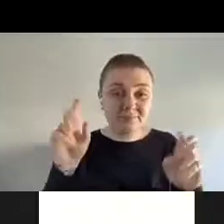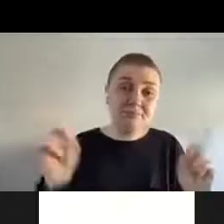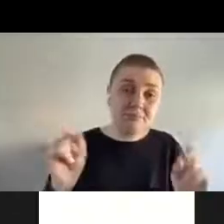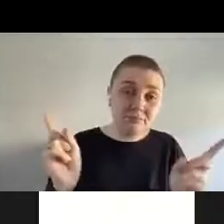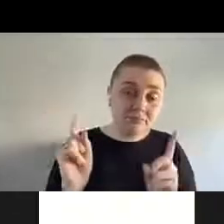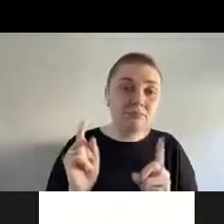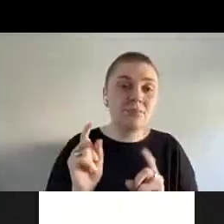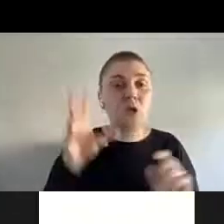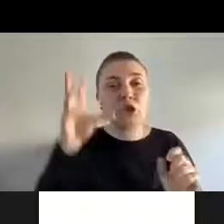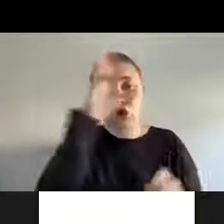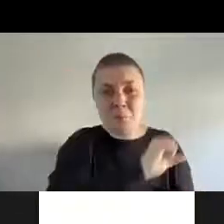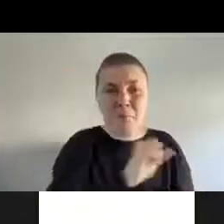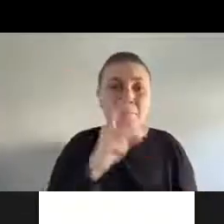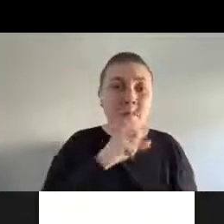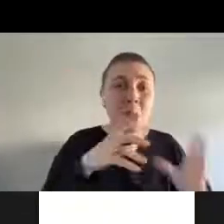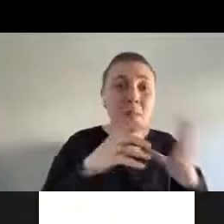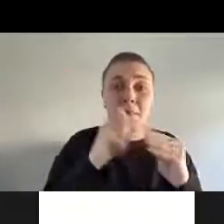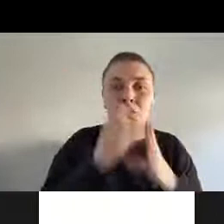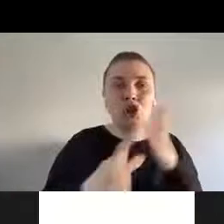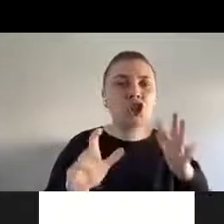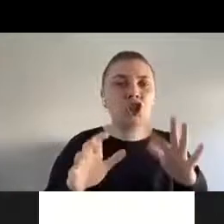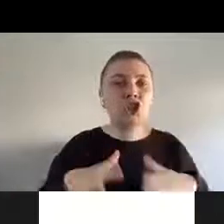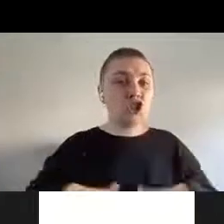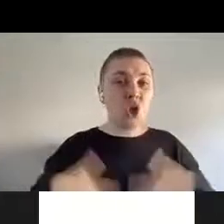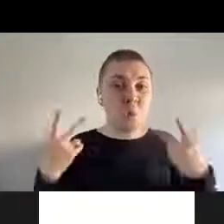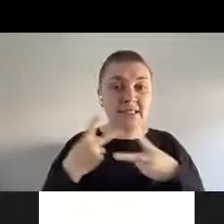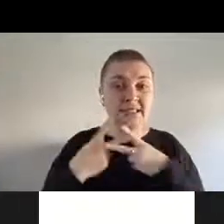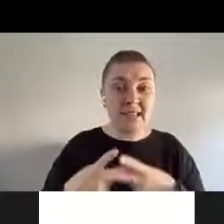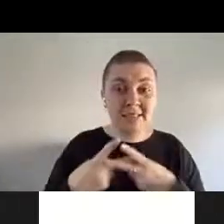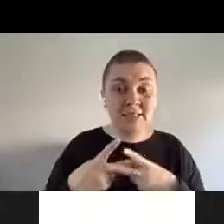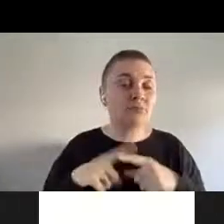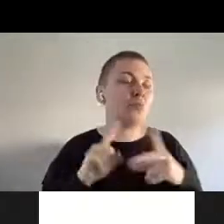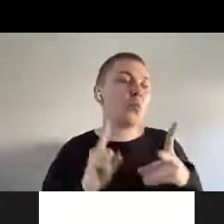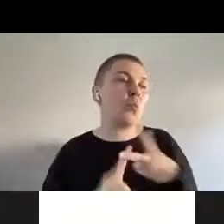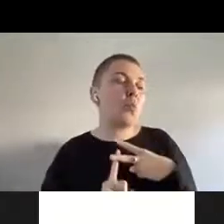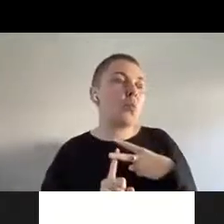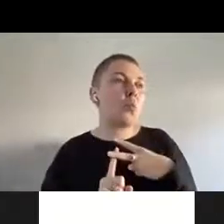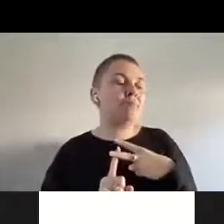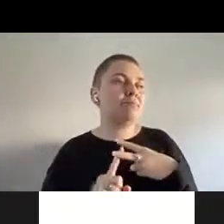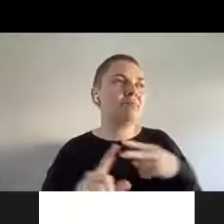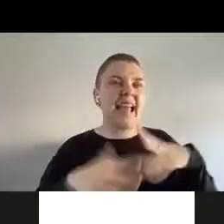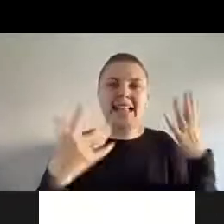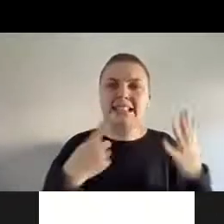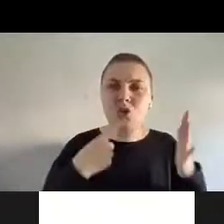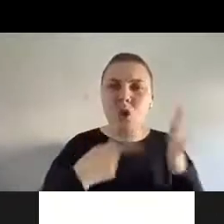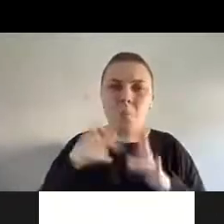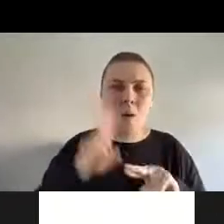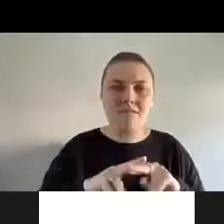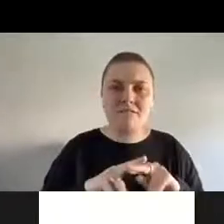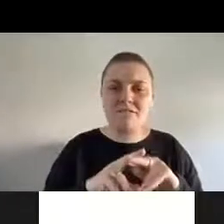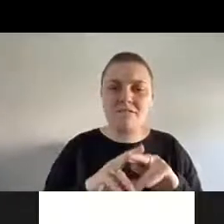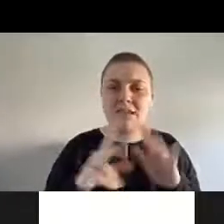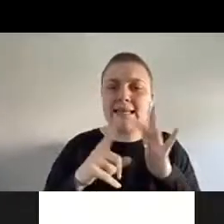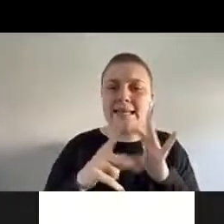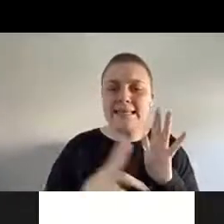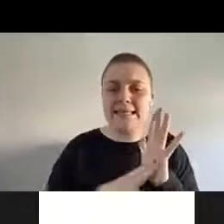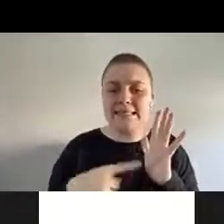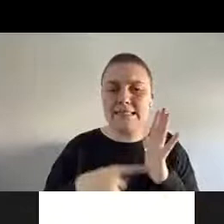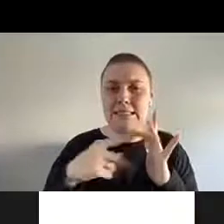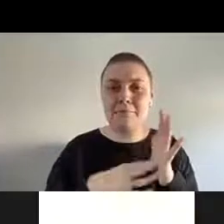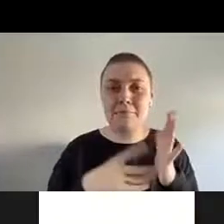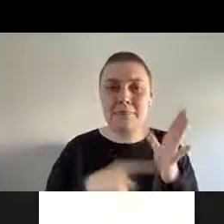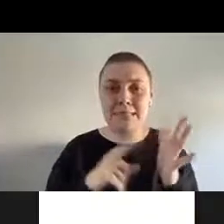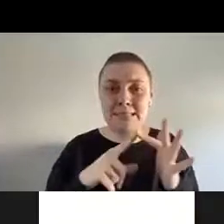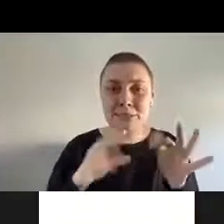that people with disabilities don't want to have sex or any kind of intimate relationship, and this